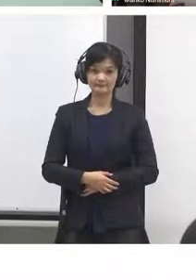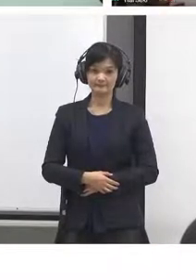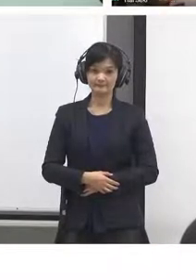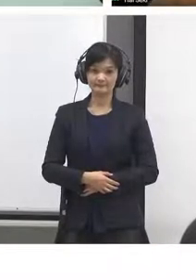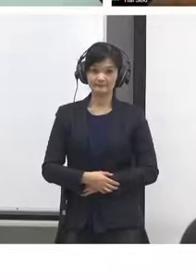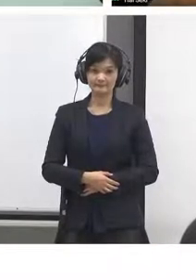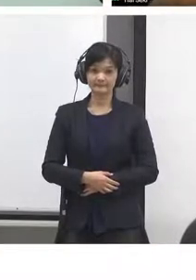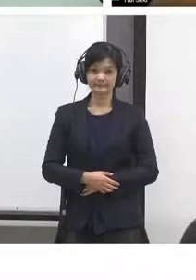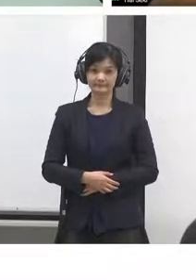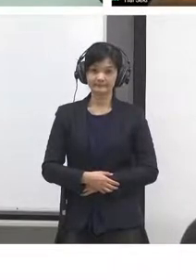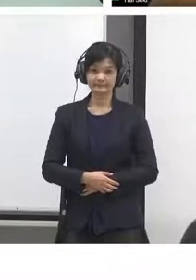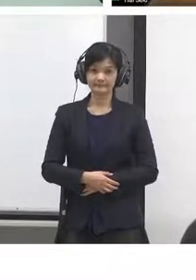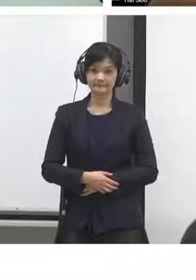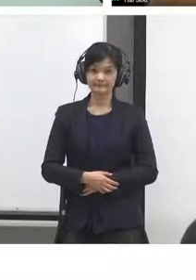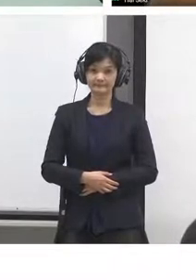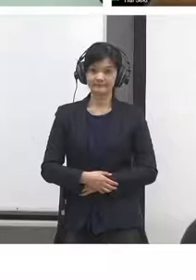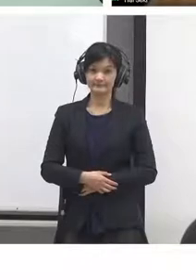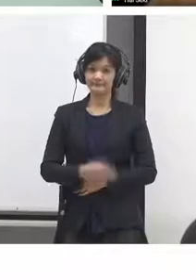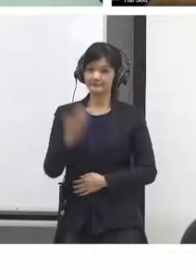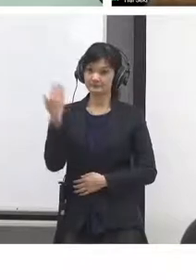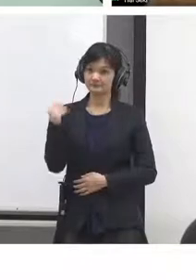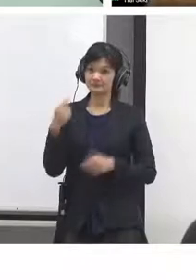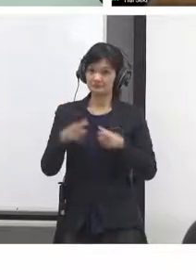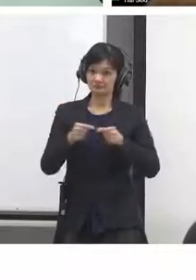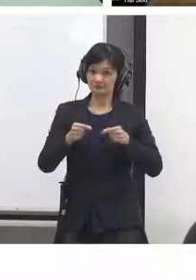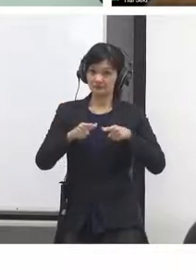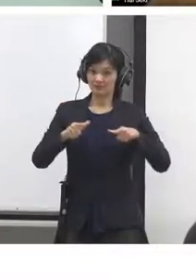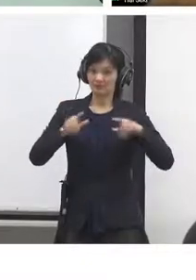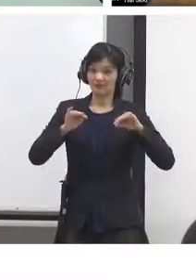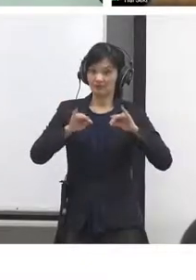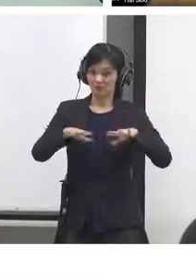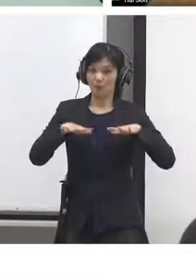Big earthquake. Yeah, so the next question,